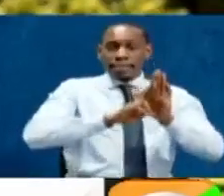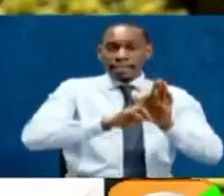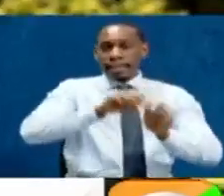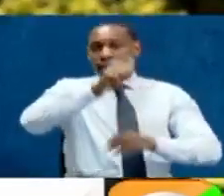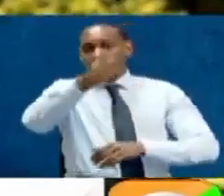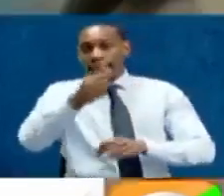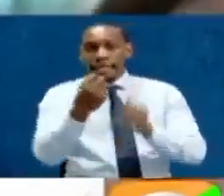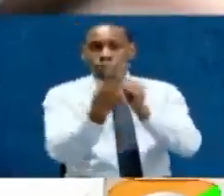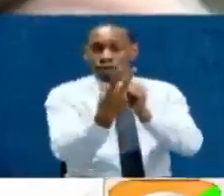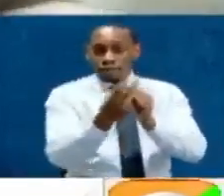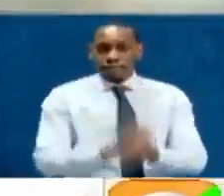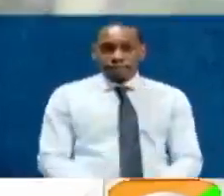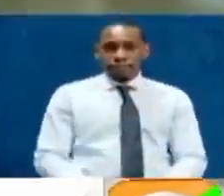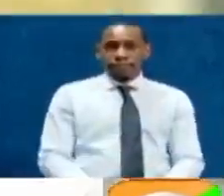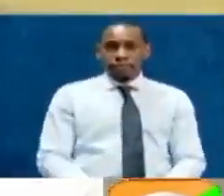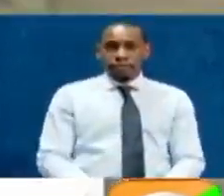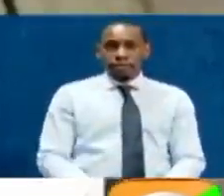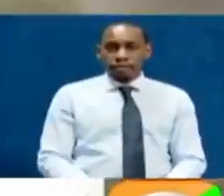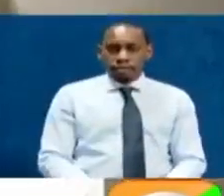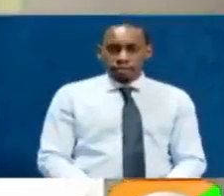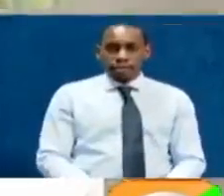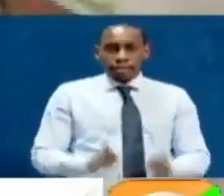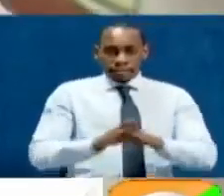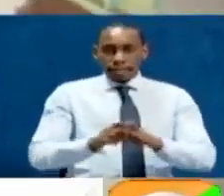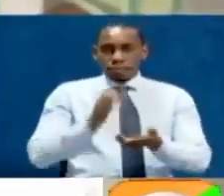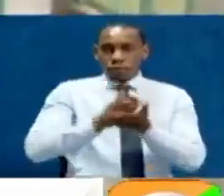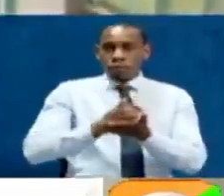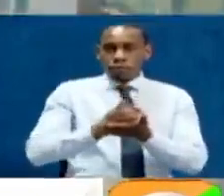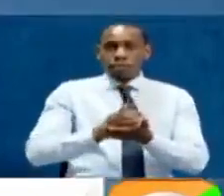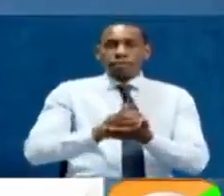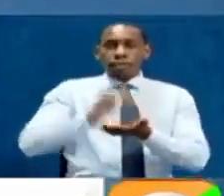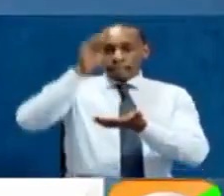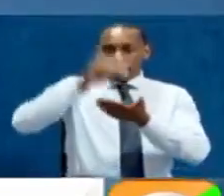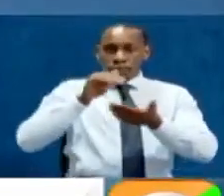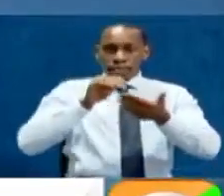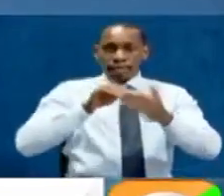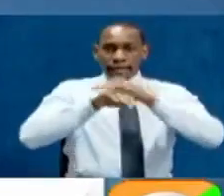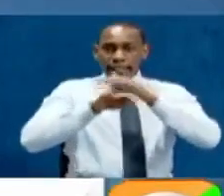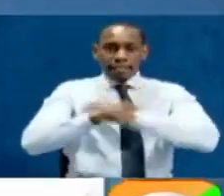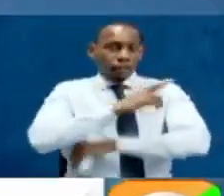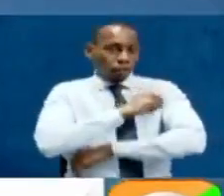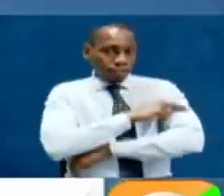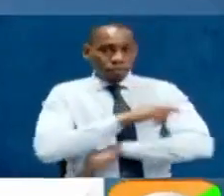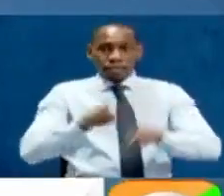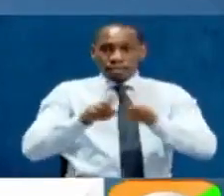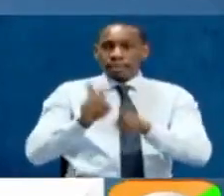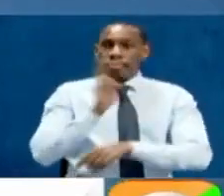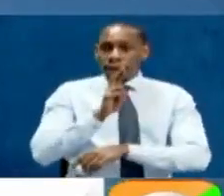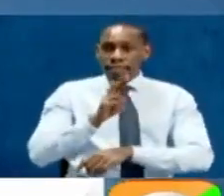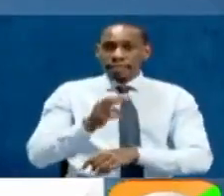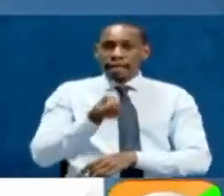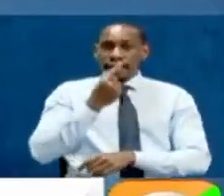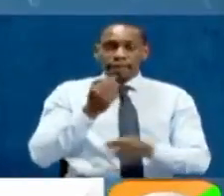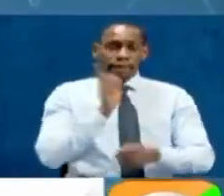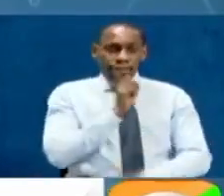of the other 12. The multi-month dispensing has helped to reduce the physical need to access the healthcare system or the risk of running